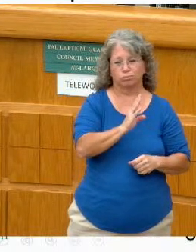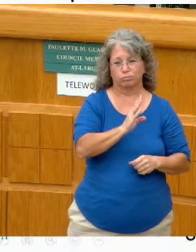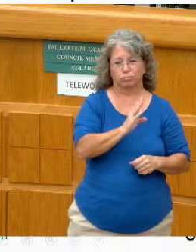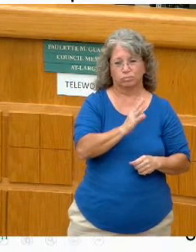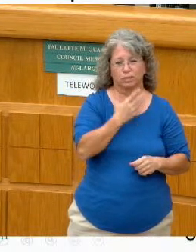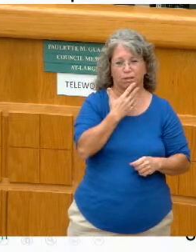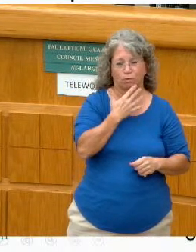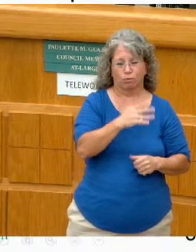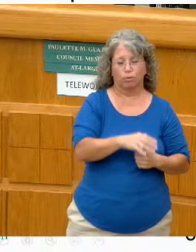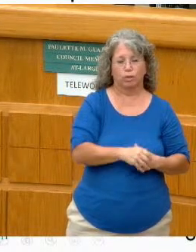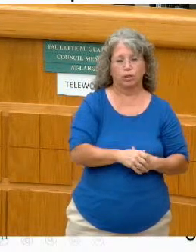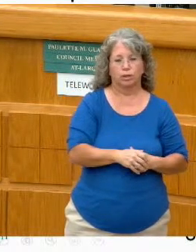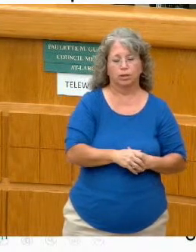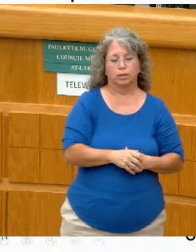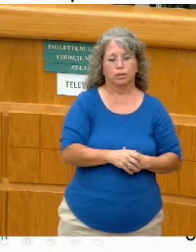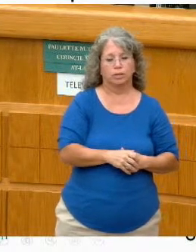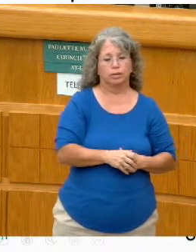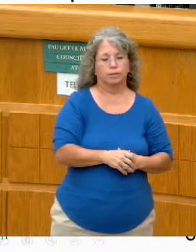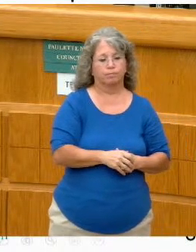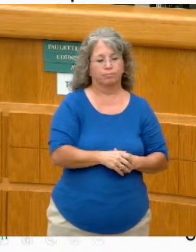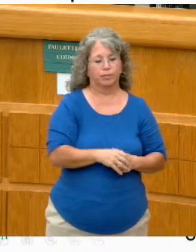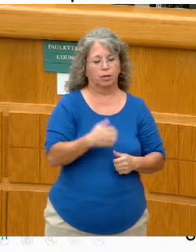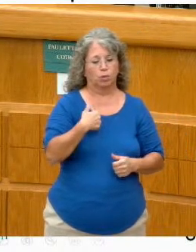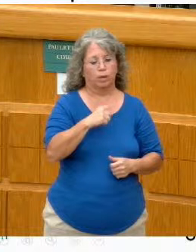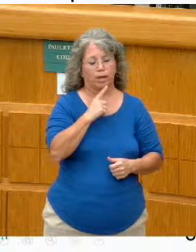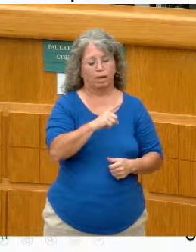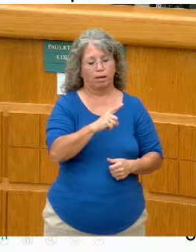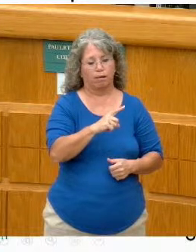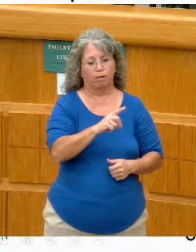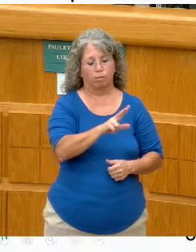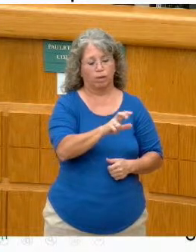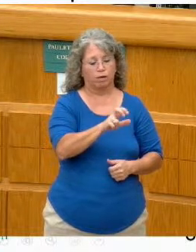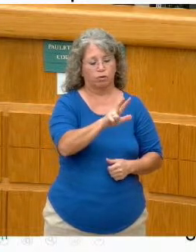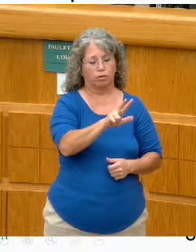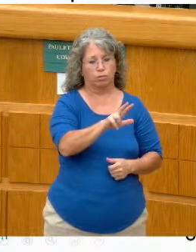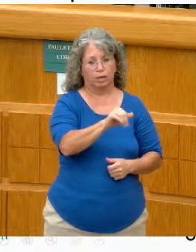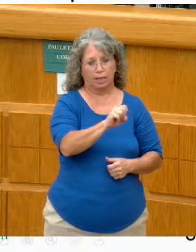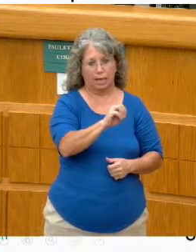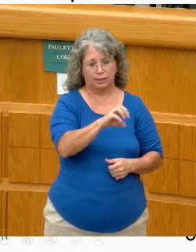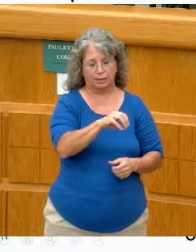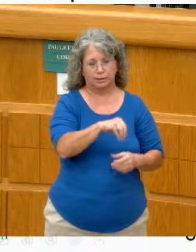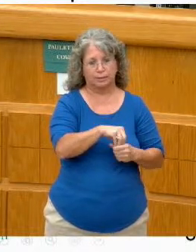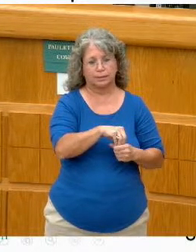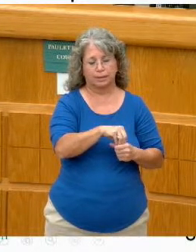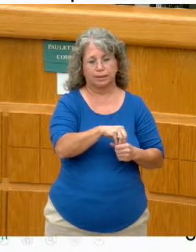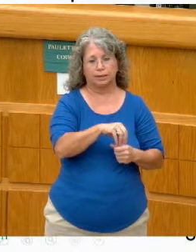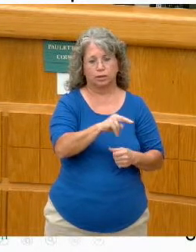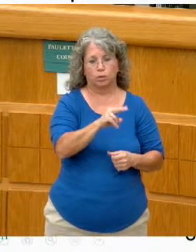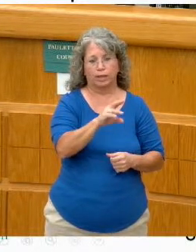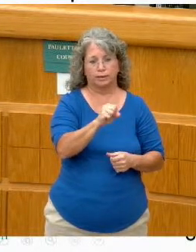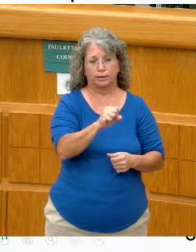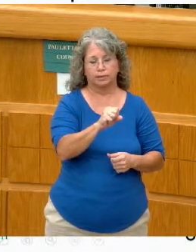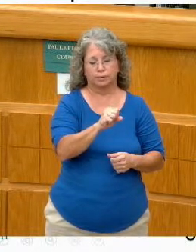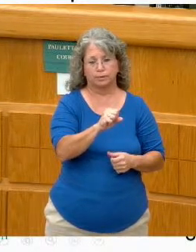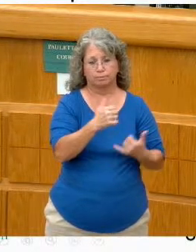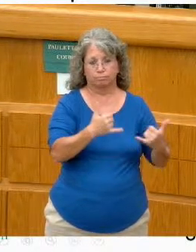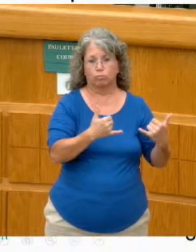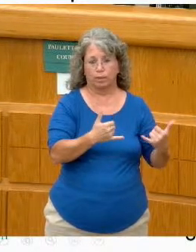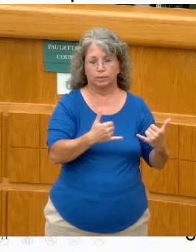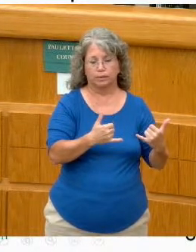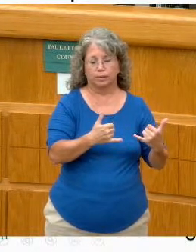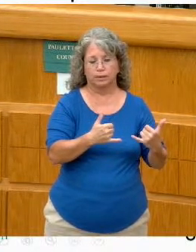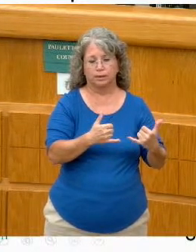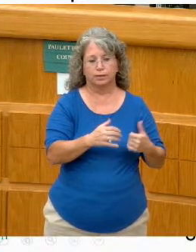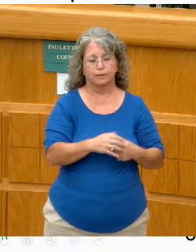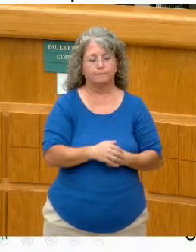that old reporting methodology, we're at 303 cases in Nueces presently, and we don't